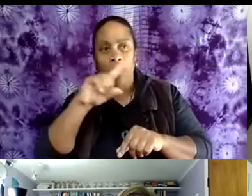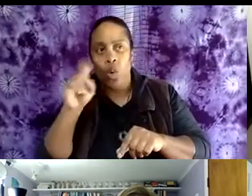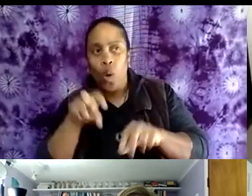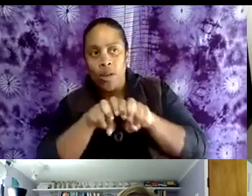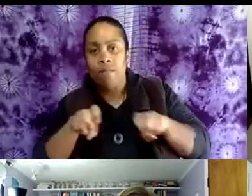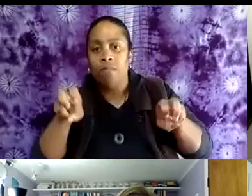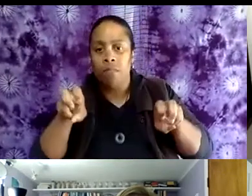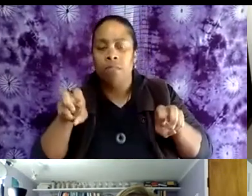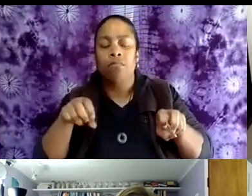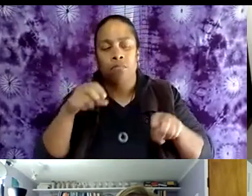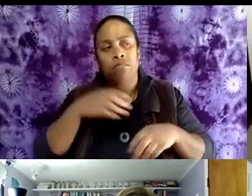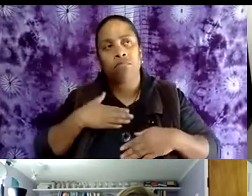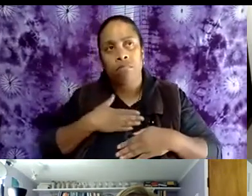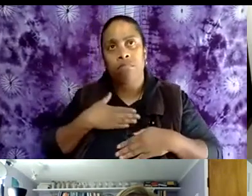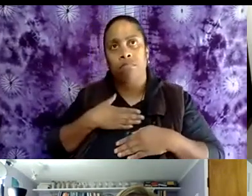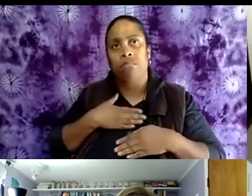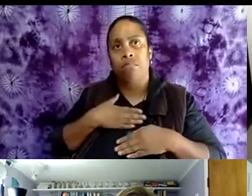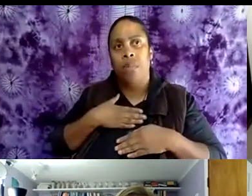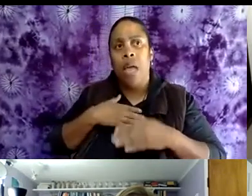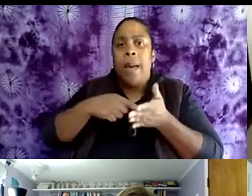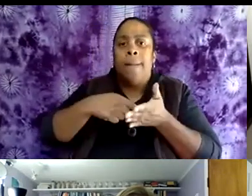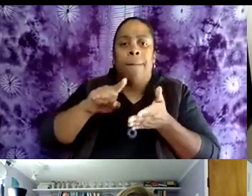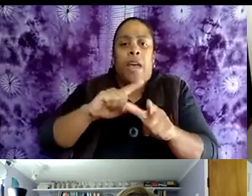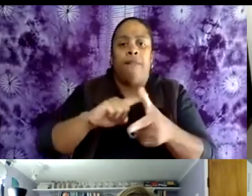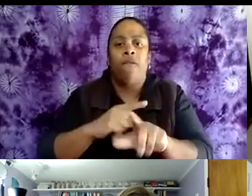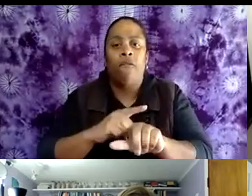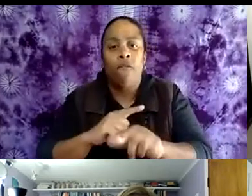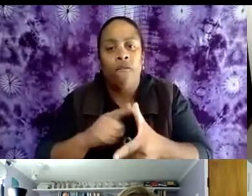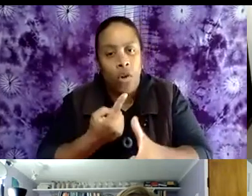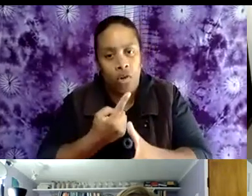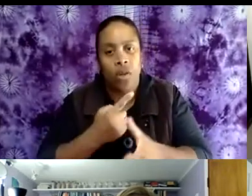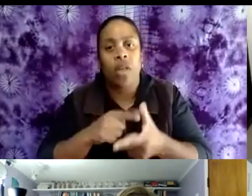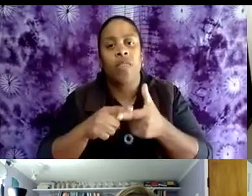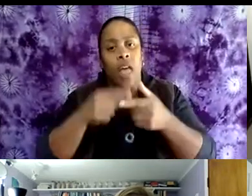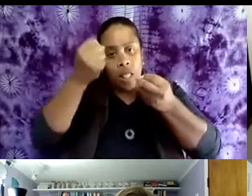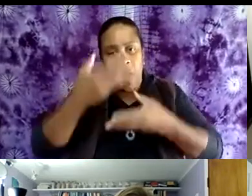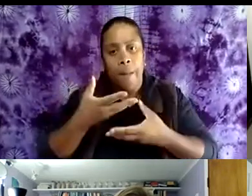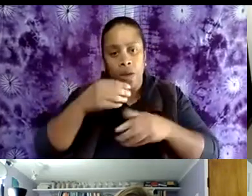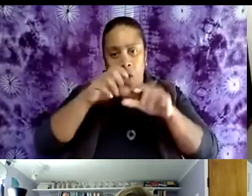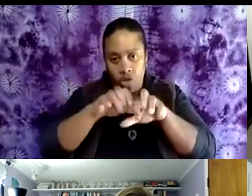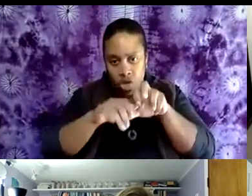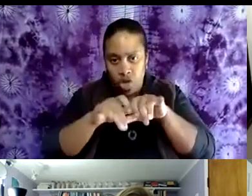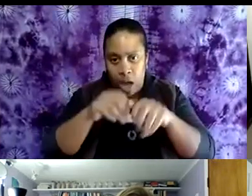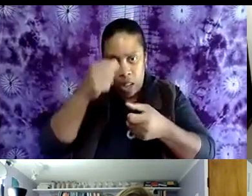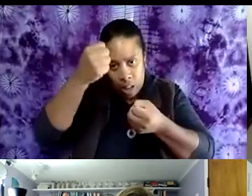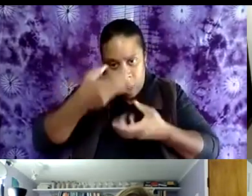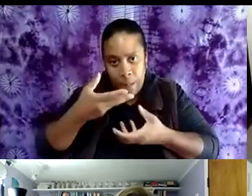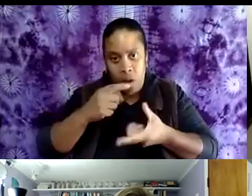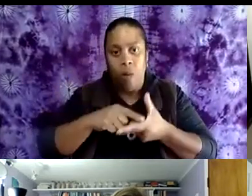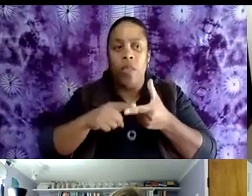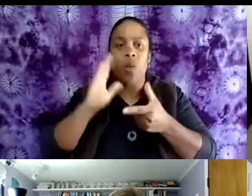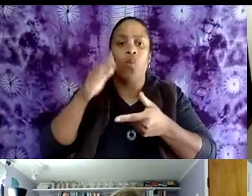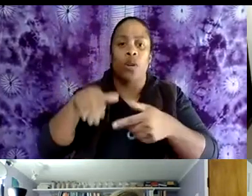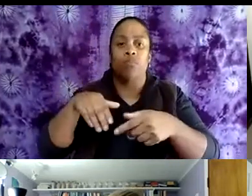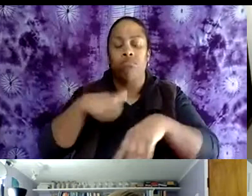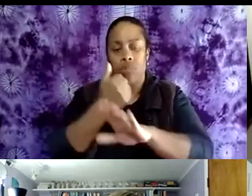you pay first, and let me know in chat that you want to ask a question and we'll get you in line. All right,